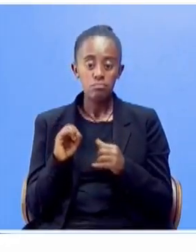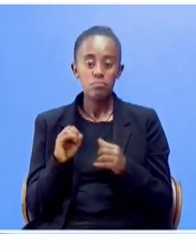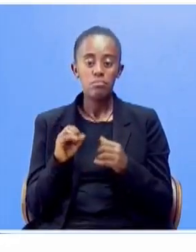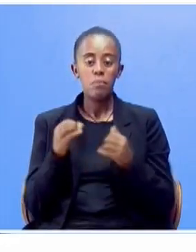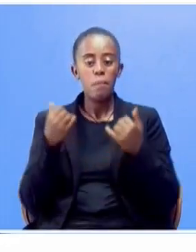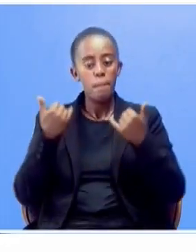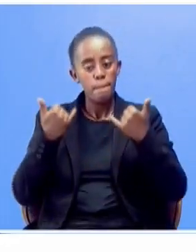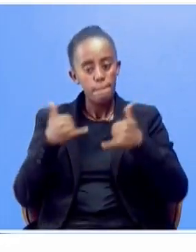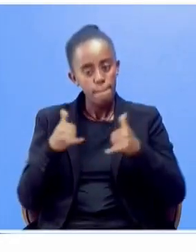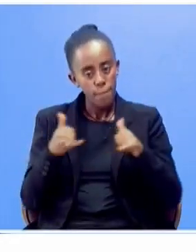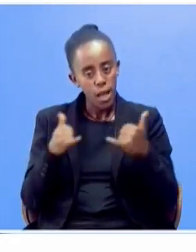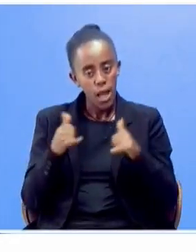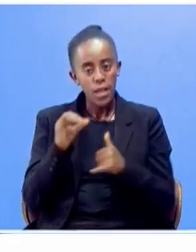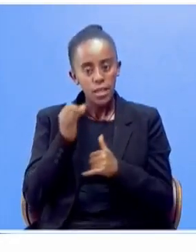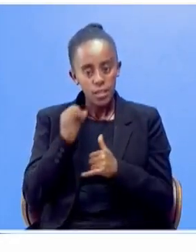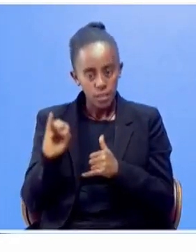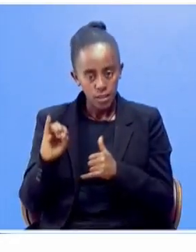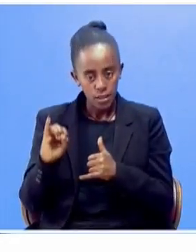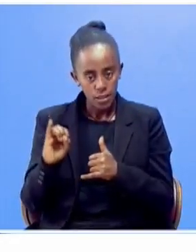playing video games